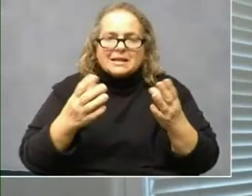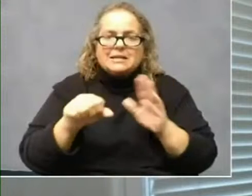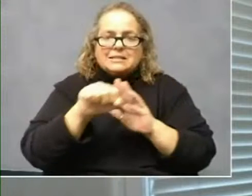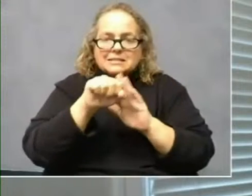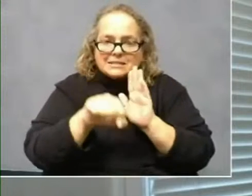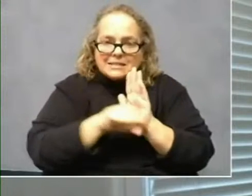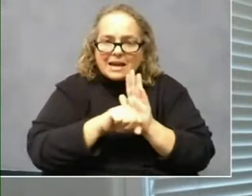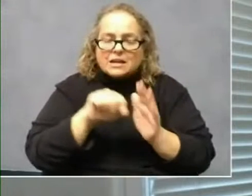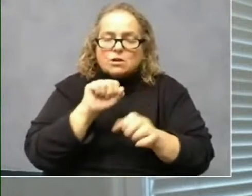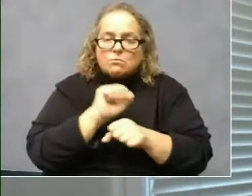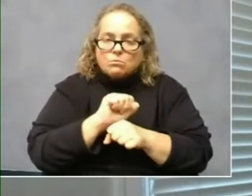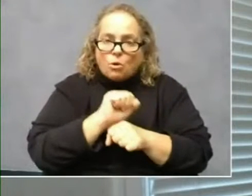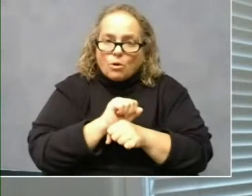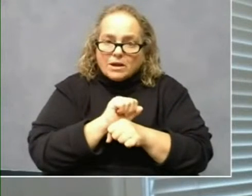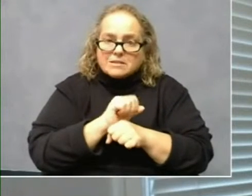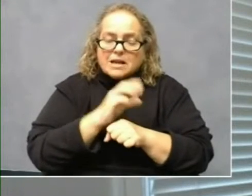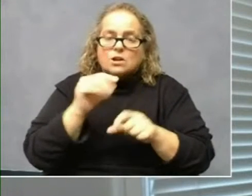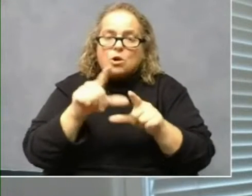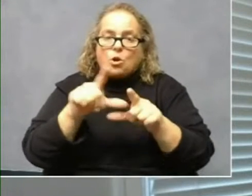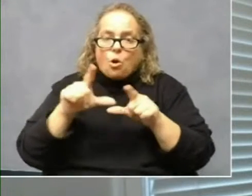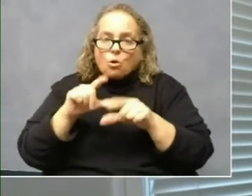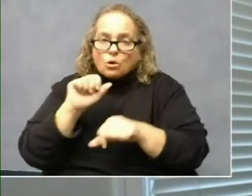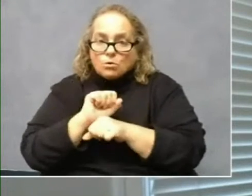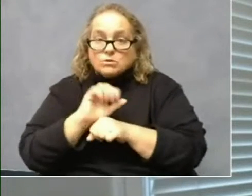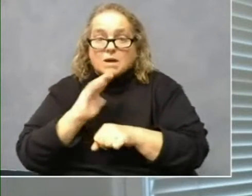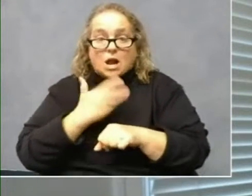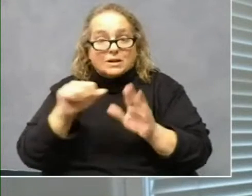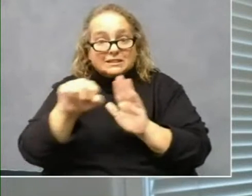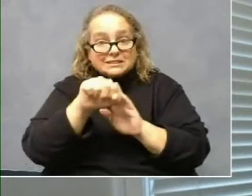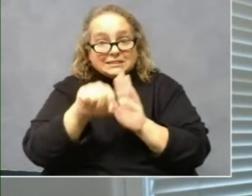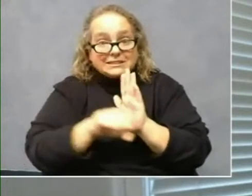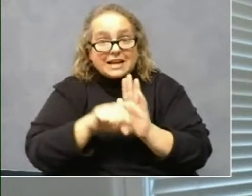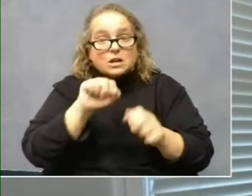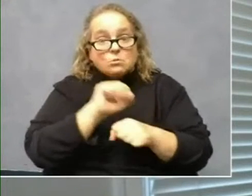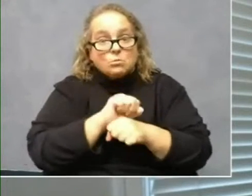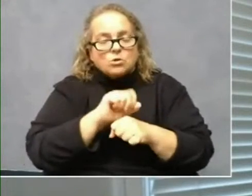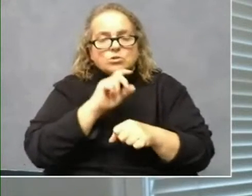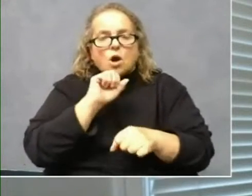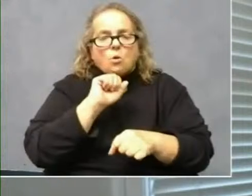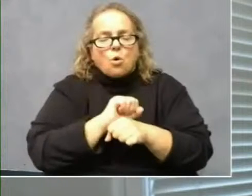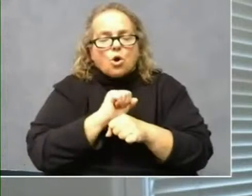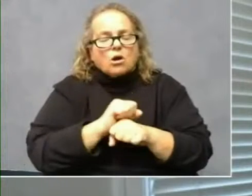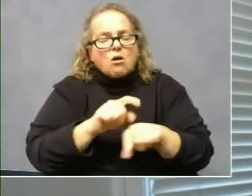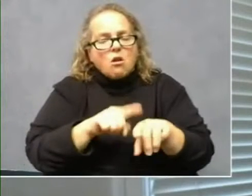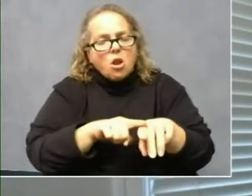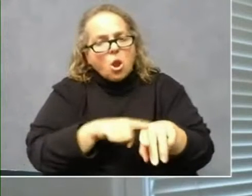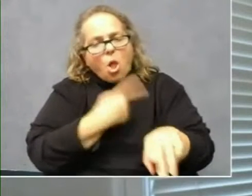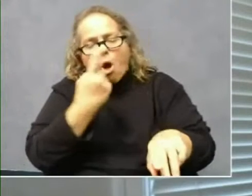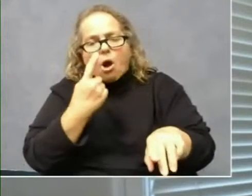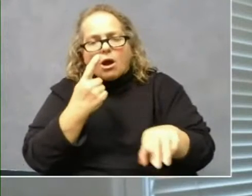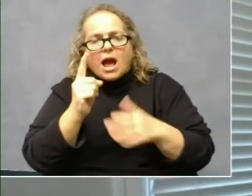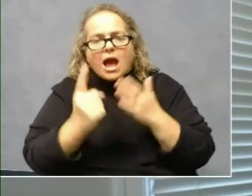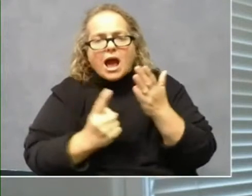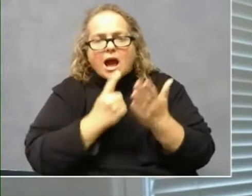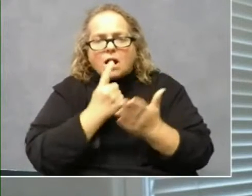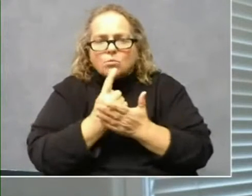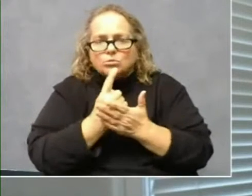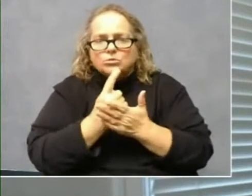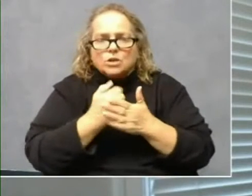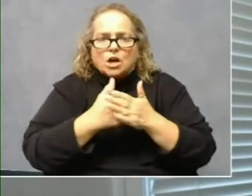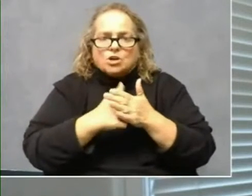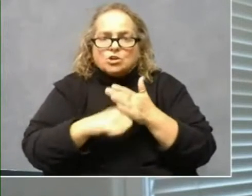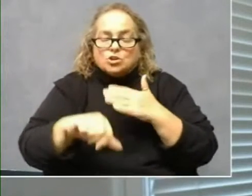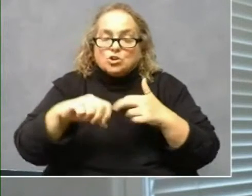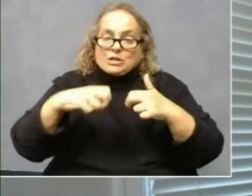get the privilege to work with every day, working extremely long hours under very difficult circumstances, trying to make sure you